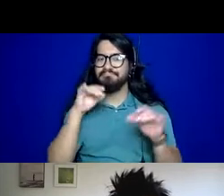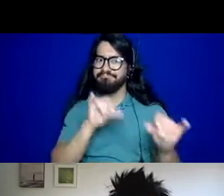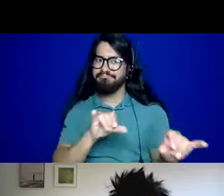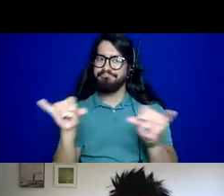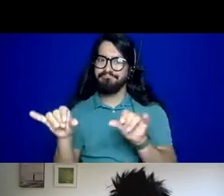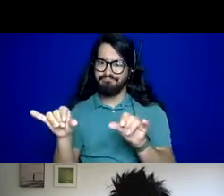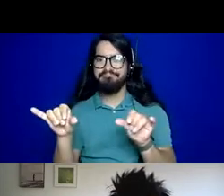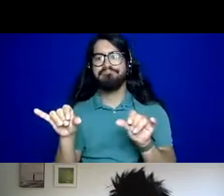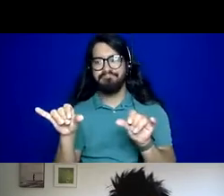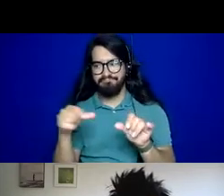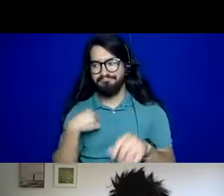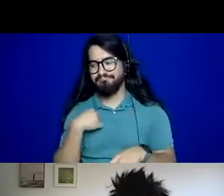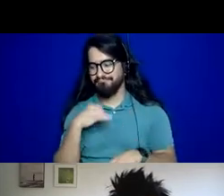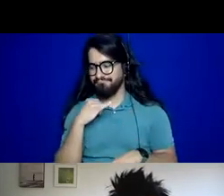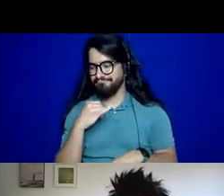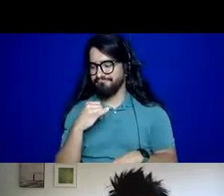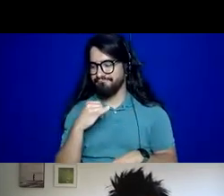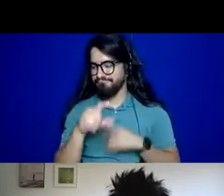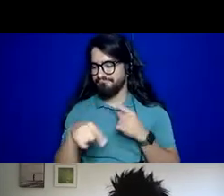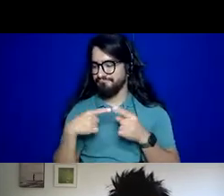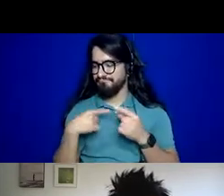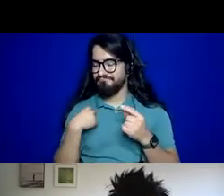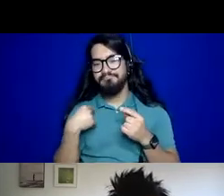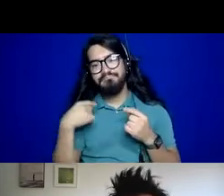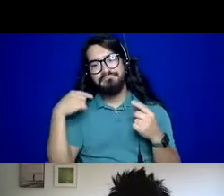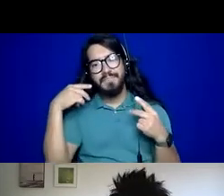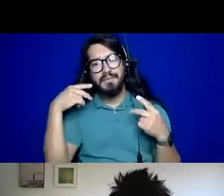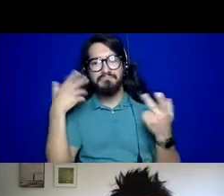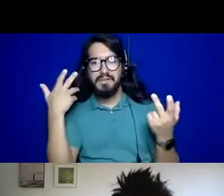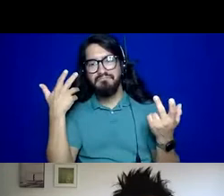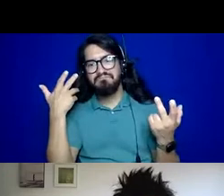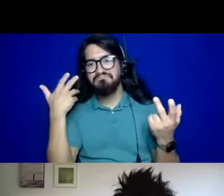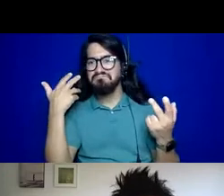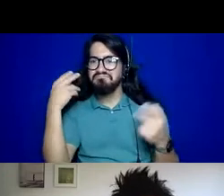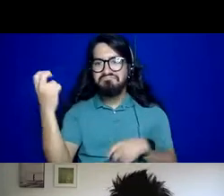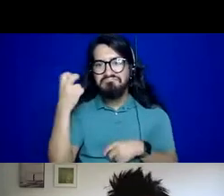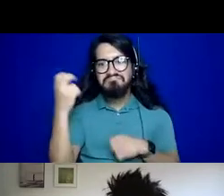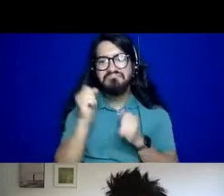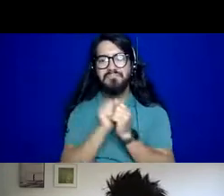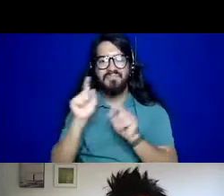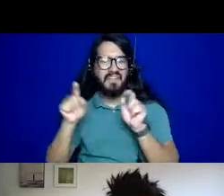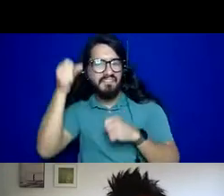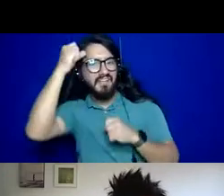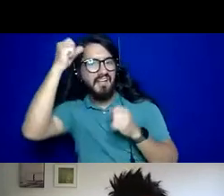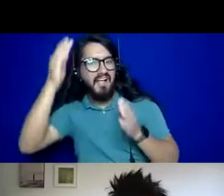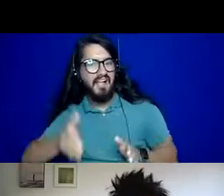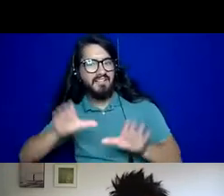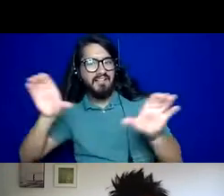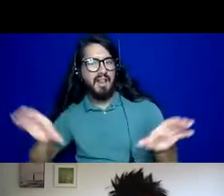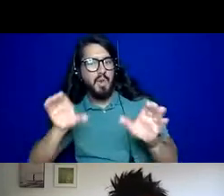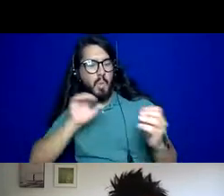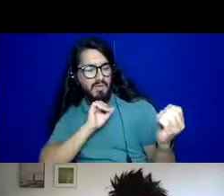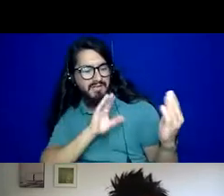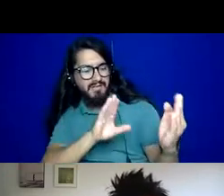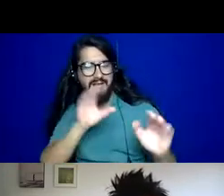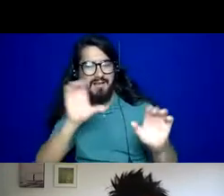It's when I'm hanging out with activists that are doing some real like direct actions, and when they say,